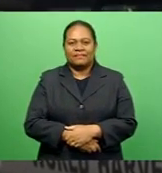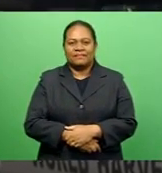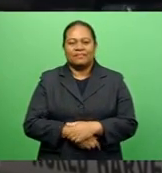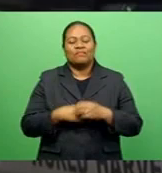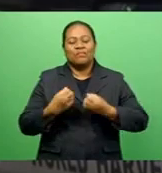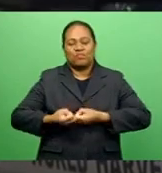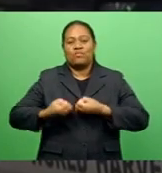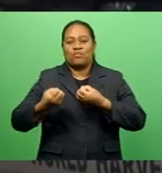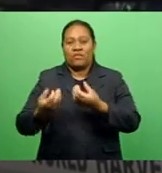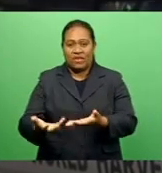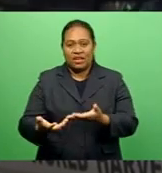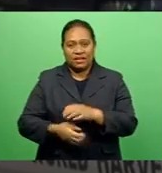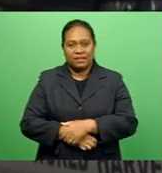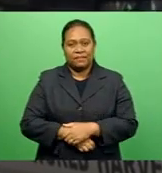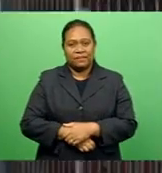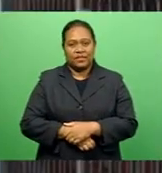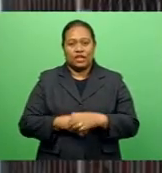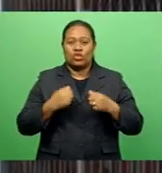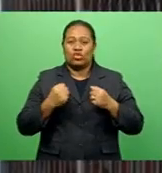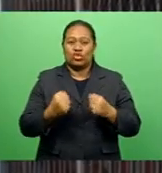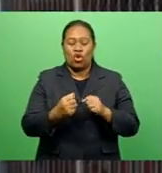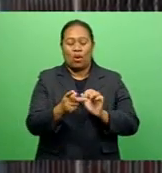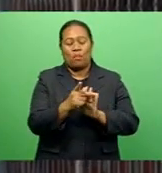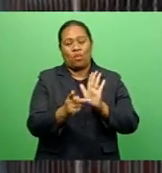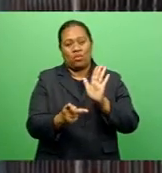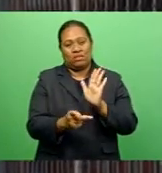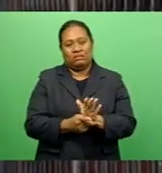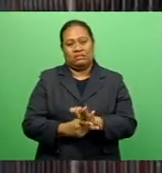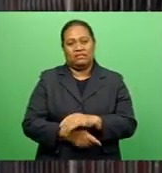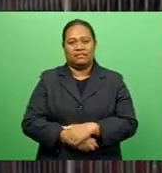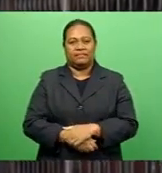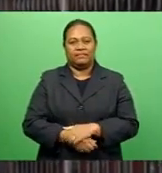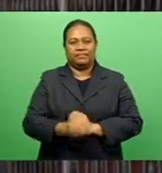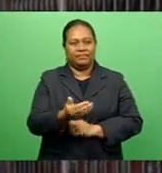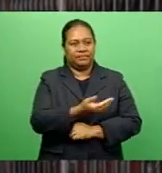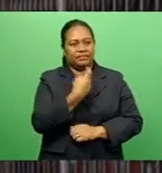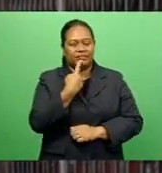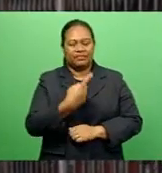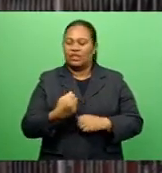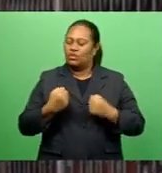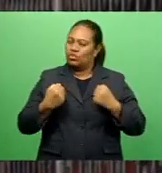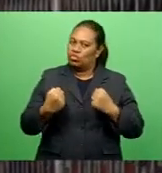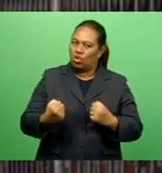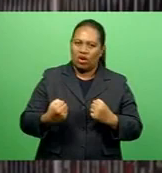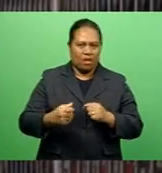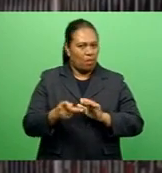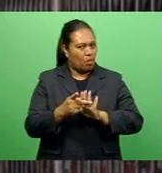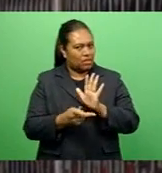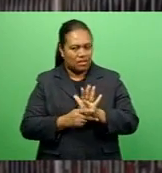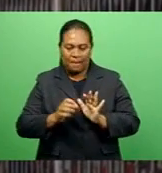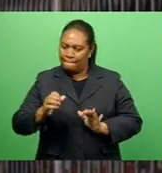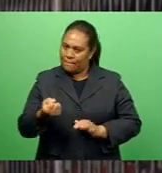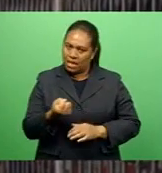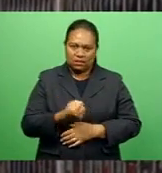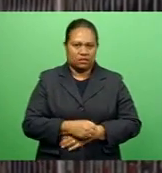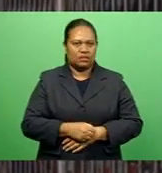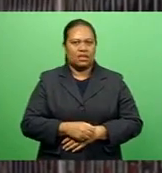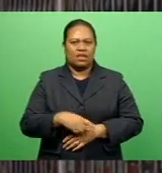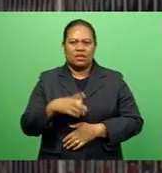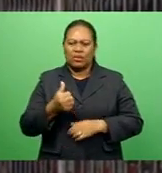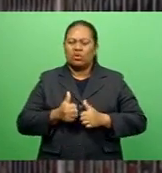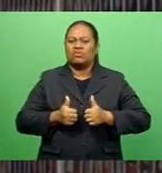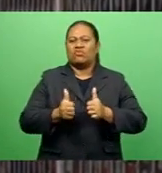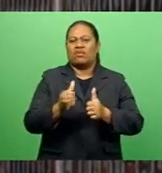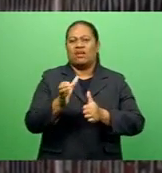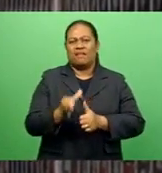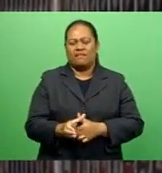provide some really strong policies. I strongly believe more strict policies need to be implemented to ensure drivers are